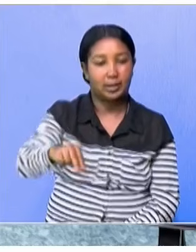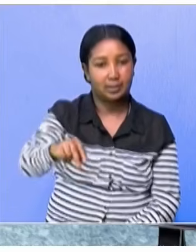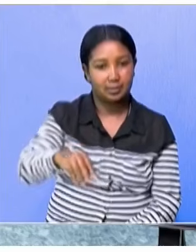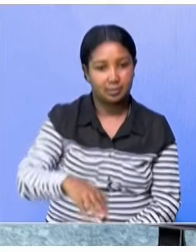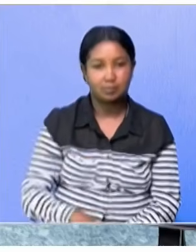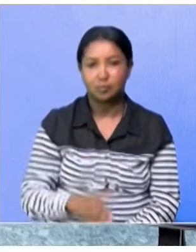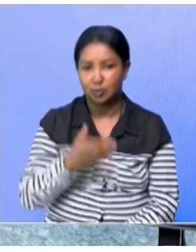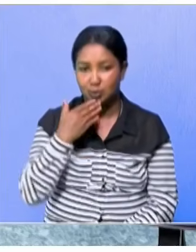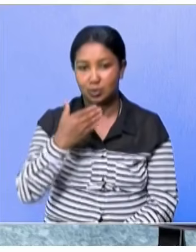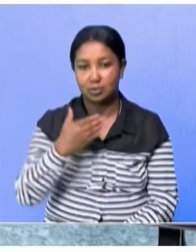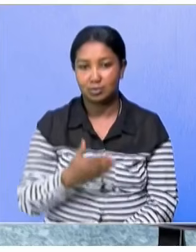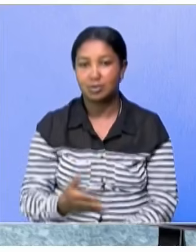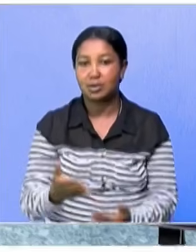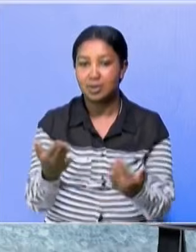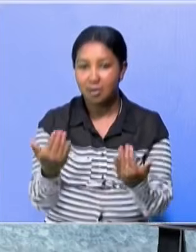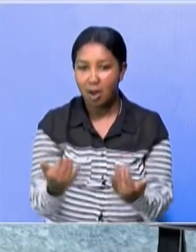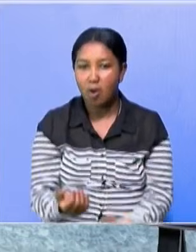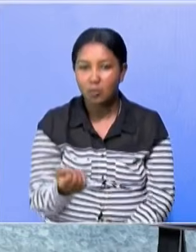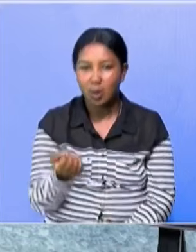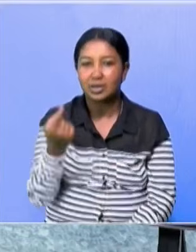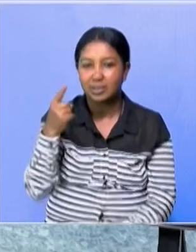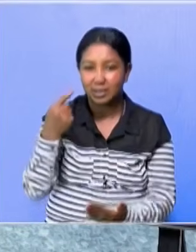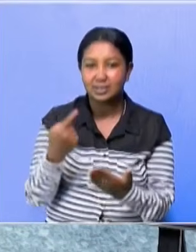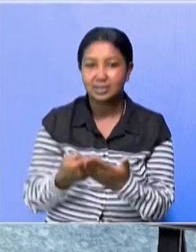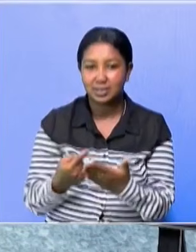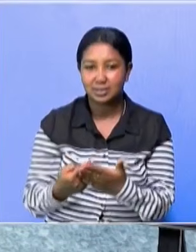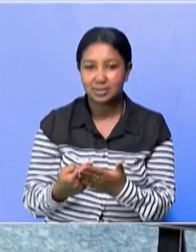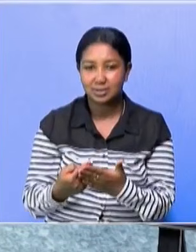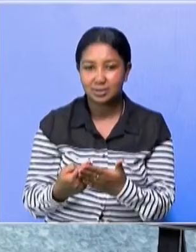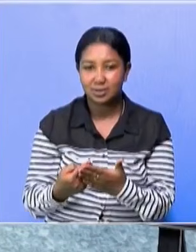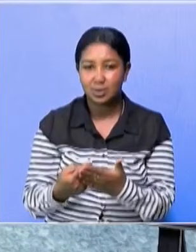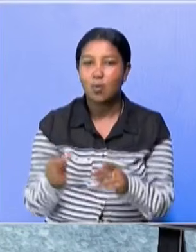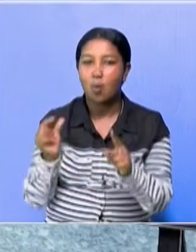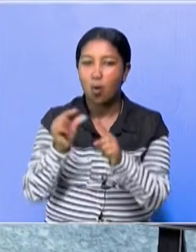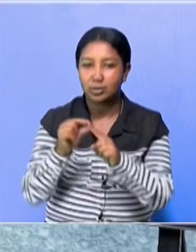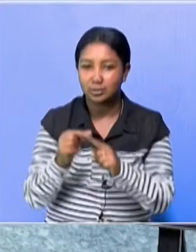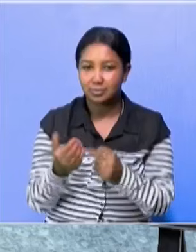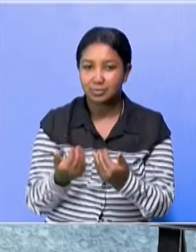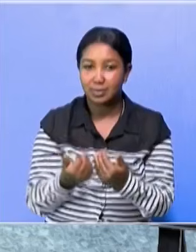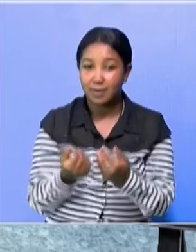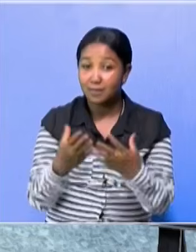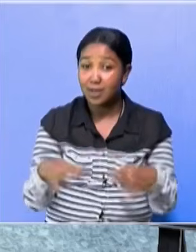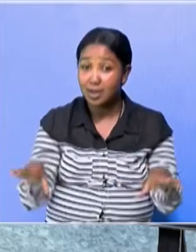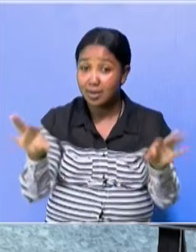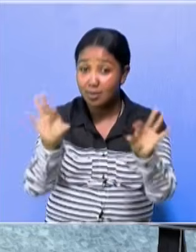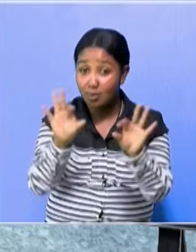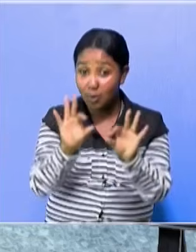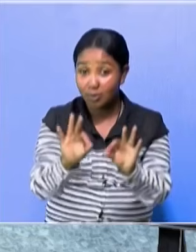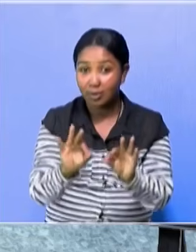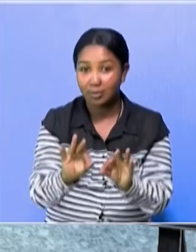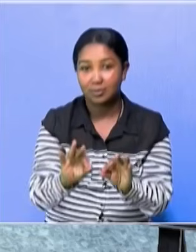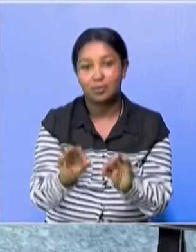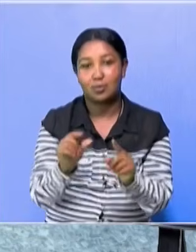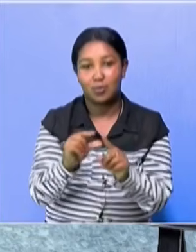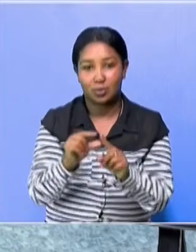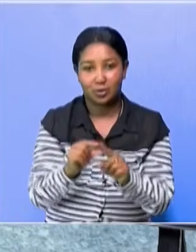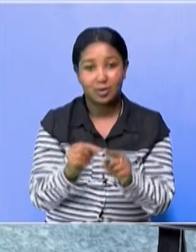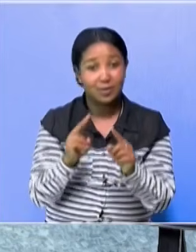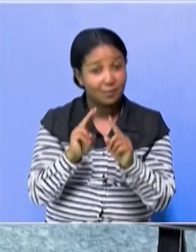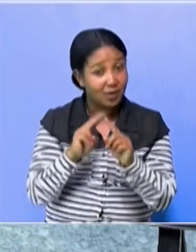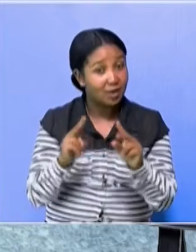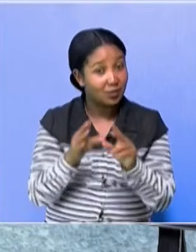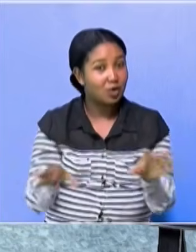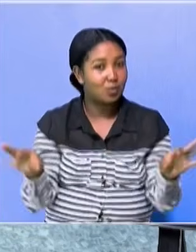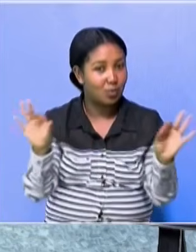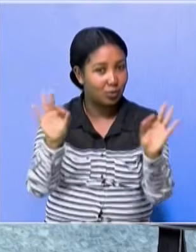Good. Now, how do you understand these words? These are very important words. Very